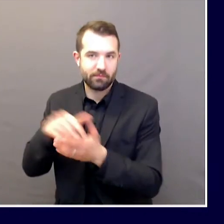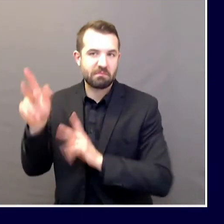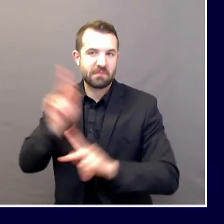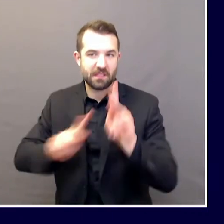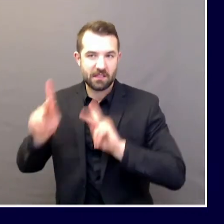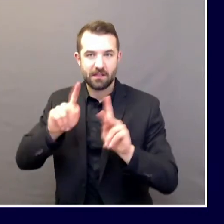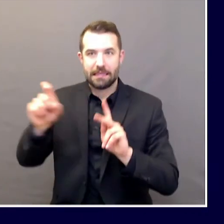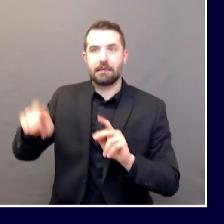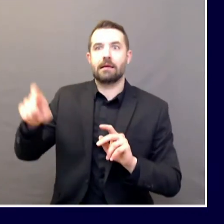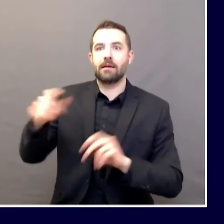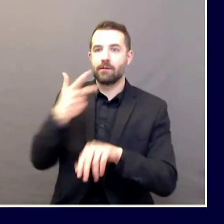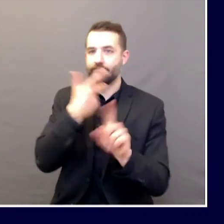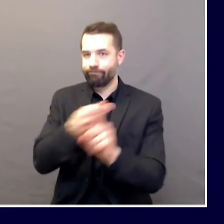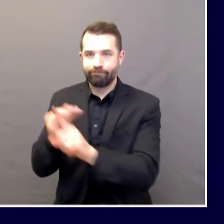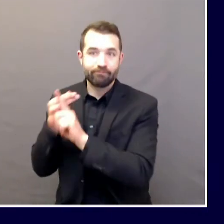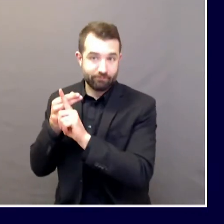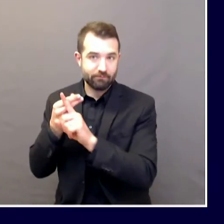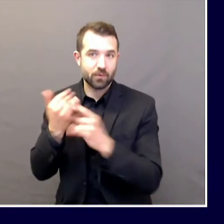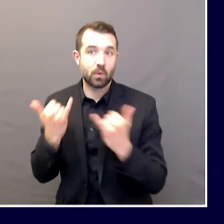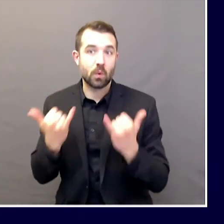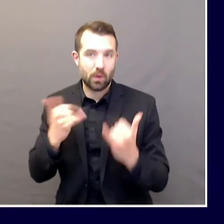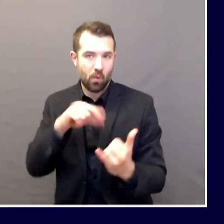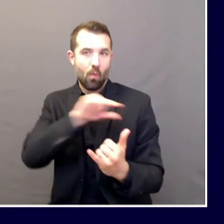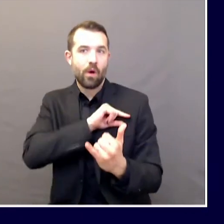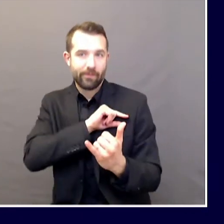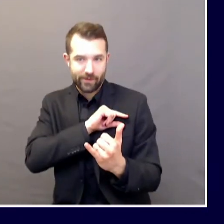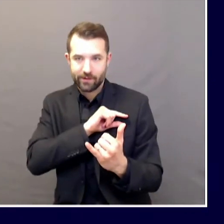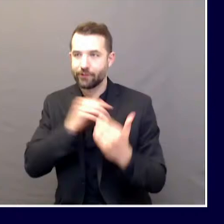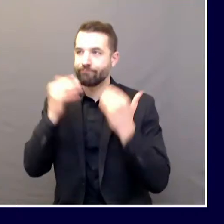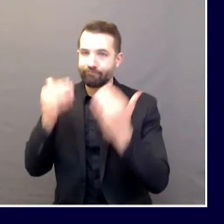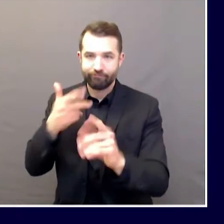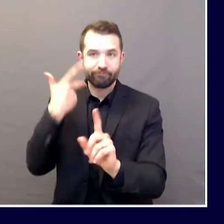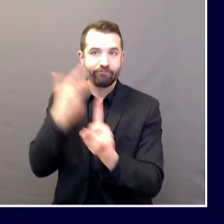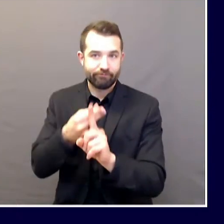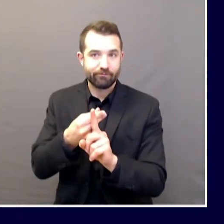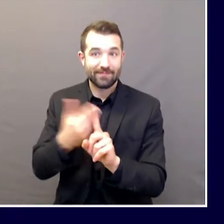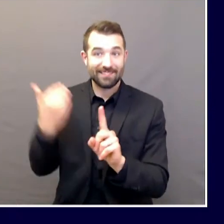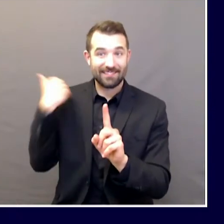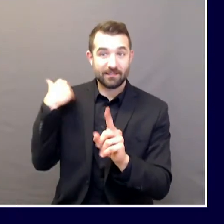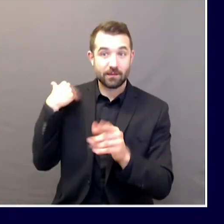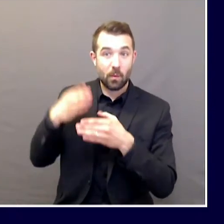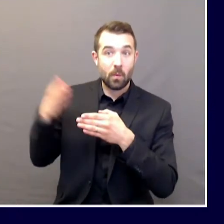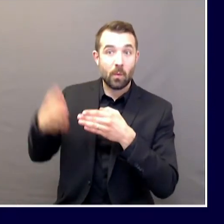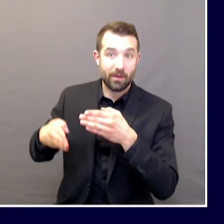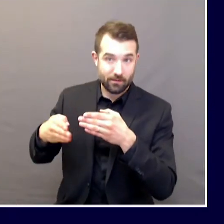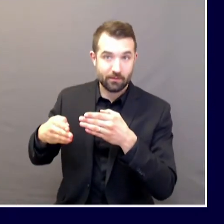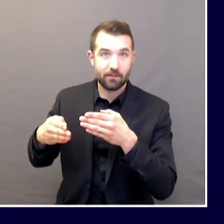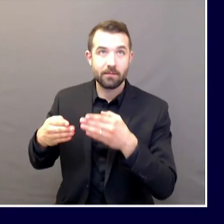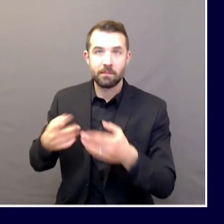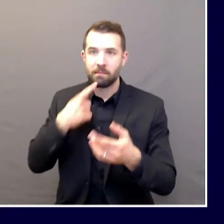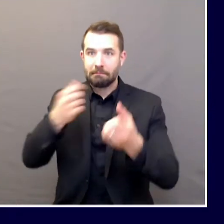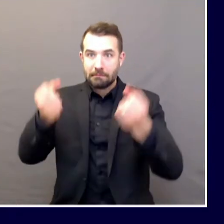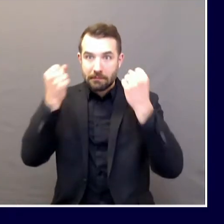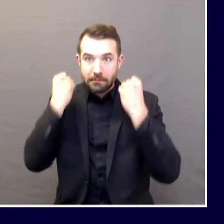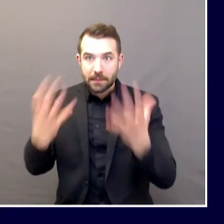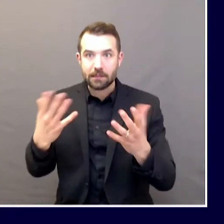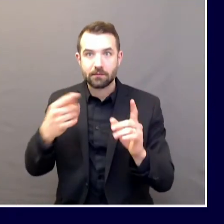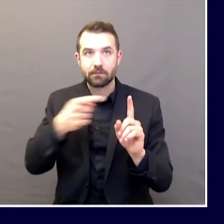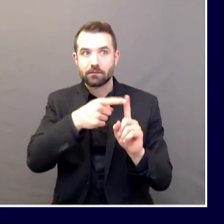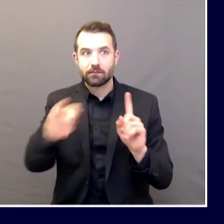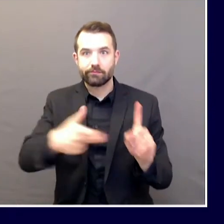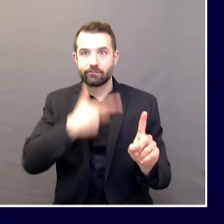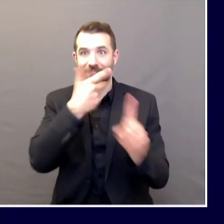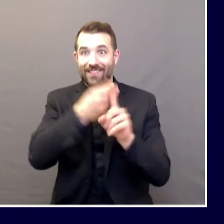couple of days, over the weekend, I had the chance to catch up with and speak with a lot of vaccine site operators. They have reported